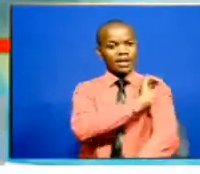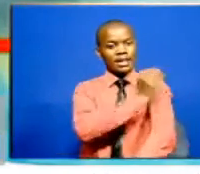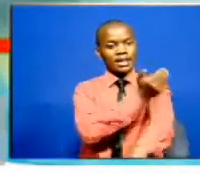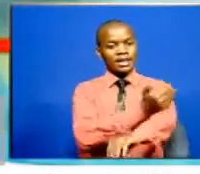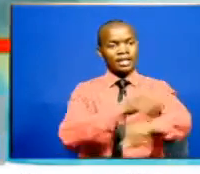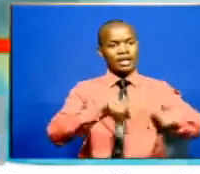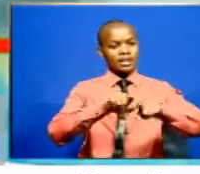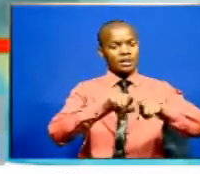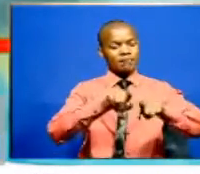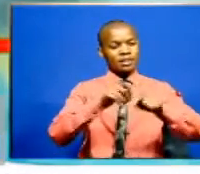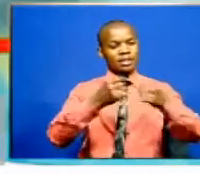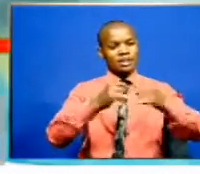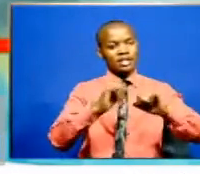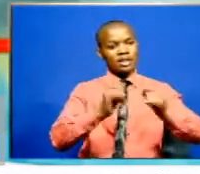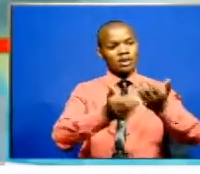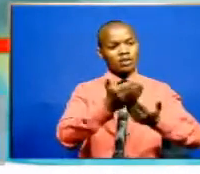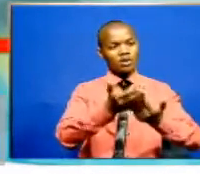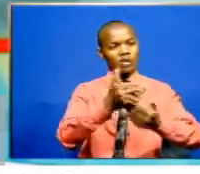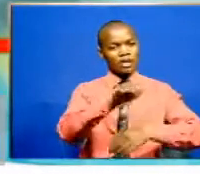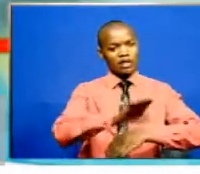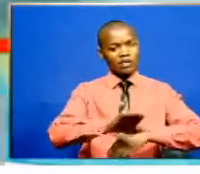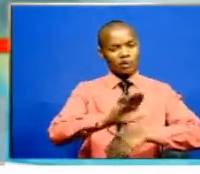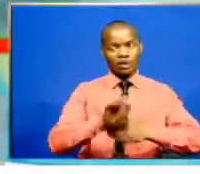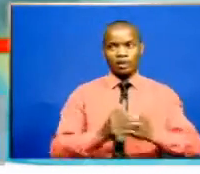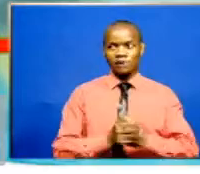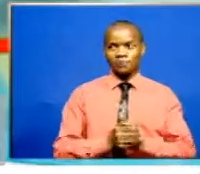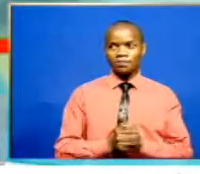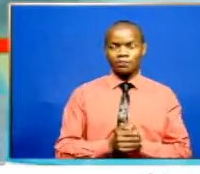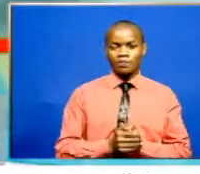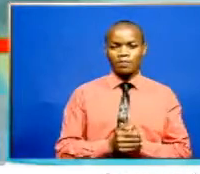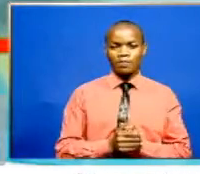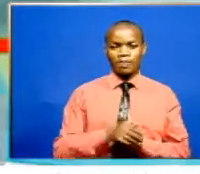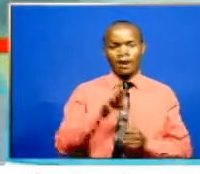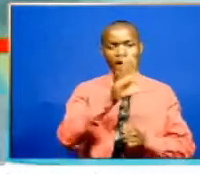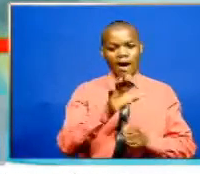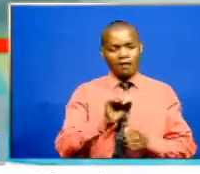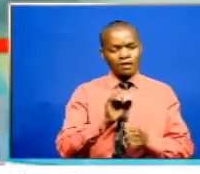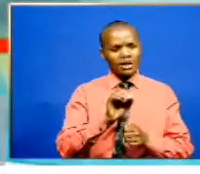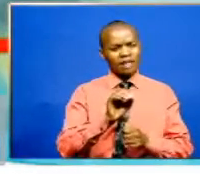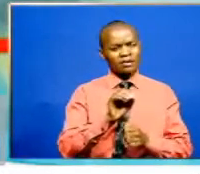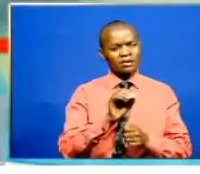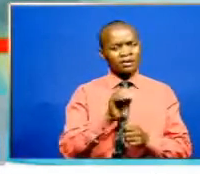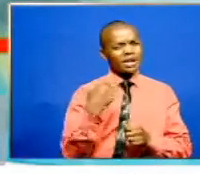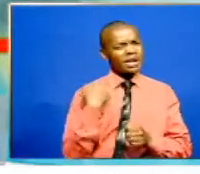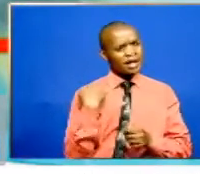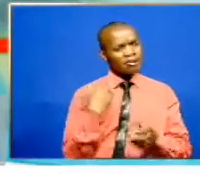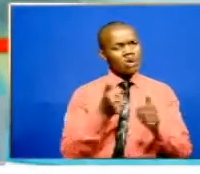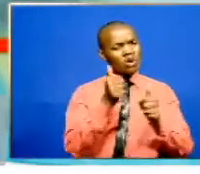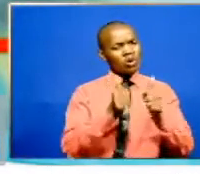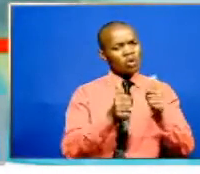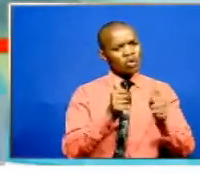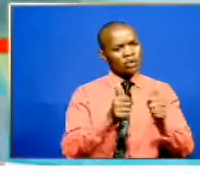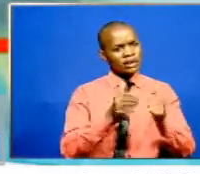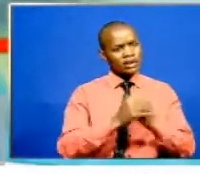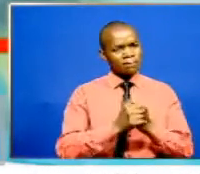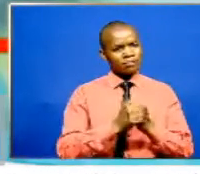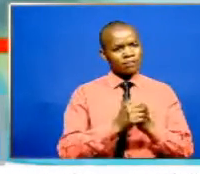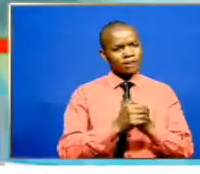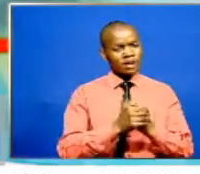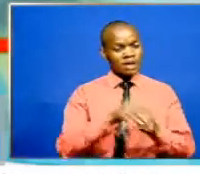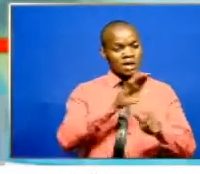to conserve the environment. How does Africa rank in terms of continents? Because we are right here in Africa, and so many countries